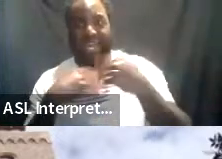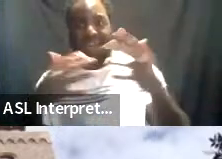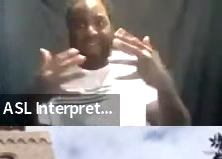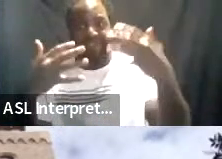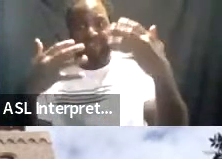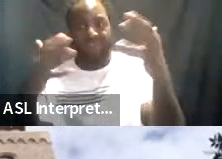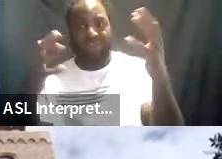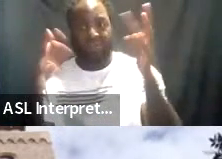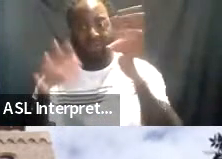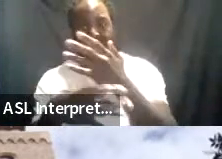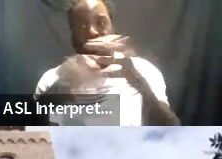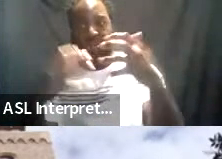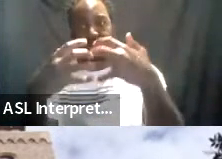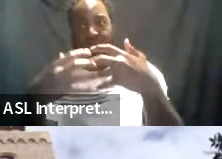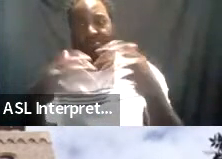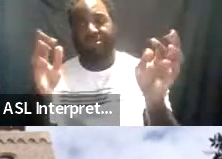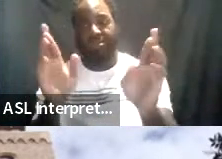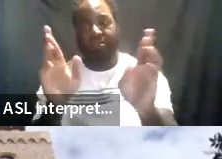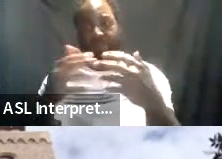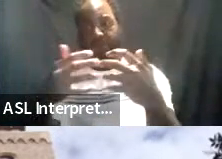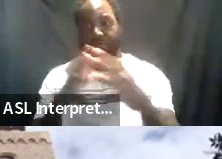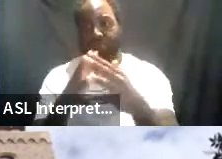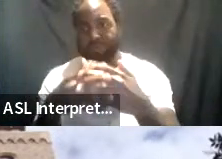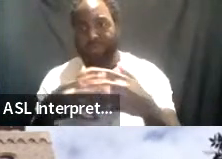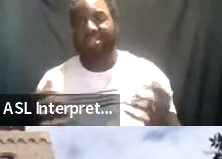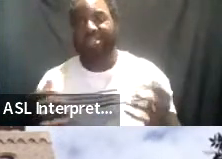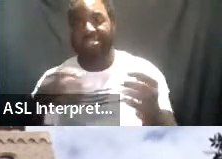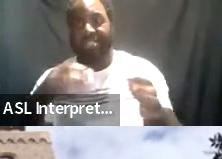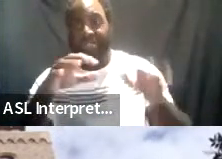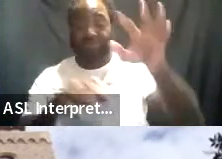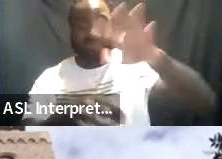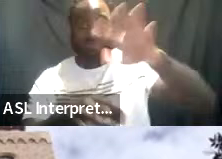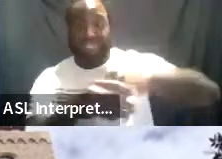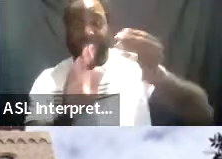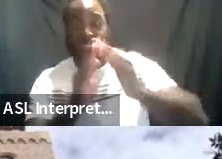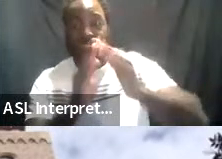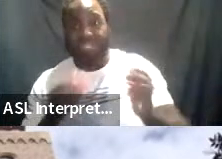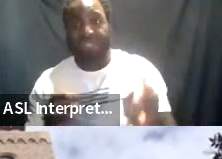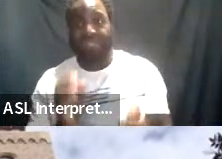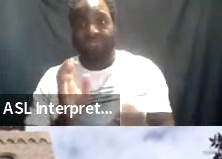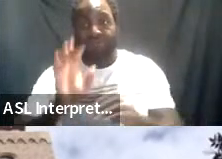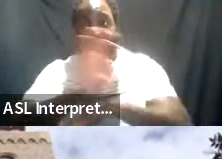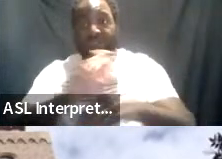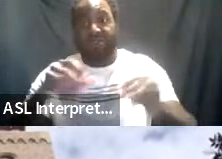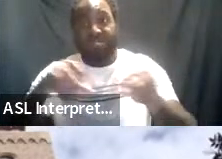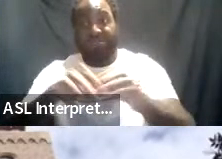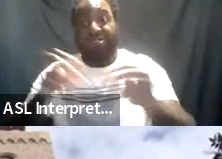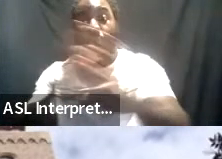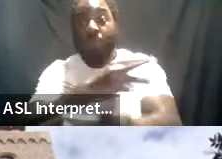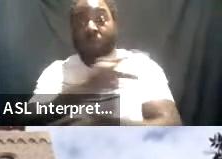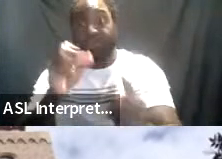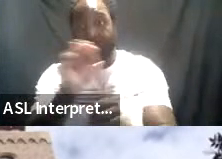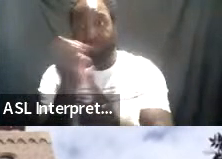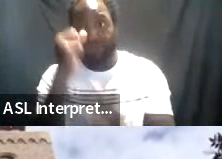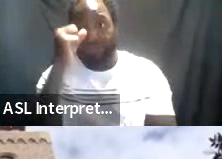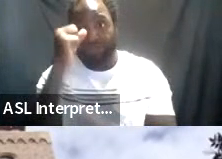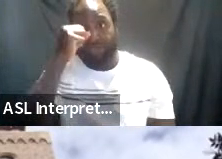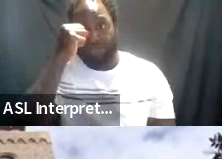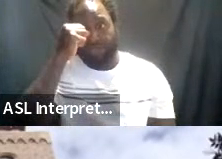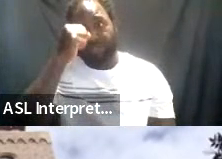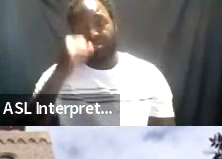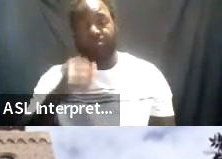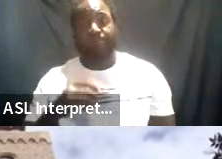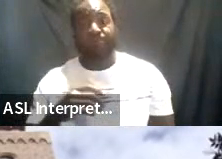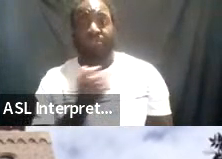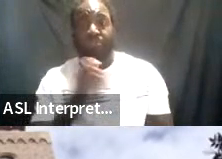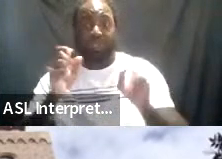size apartments in neighborhoods around the city, or, we force them into even worse situations. And we can